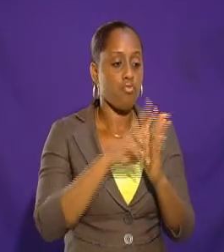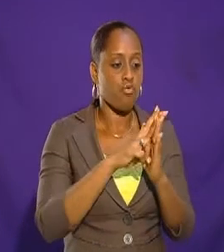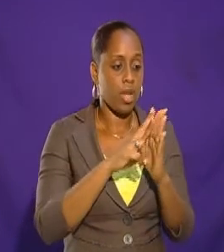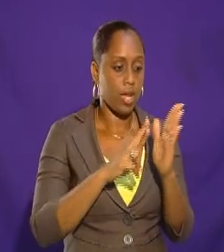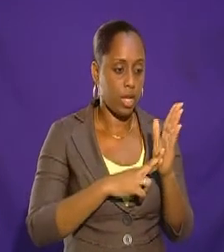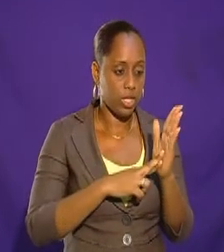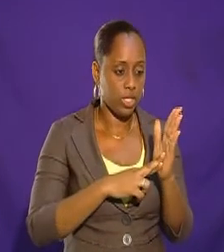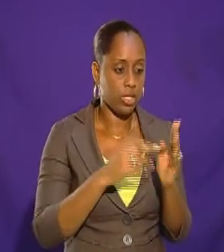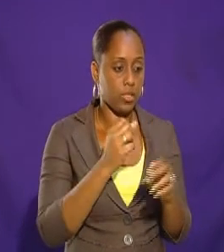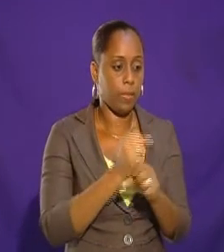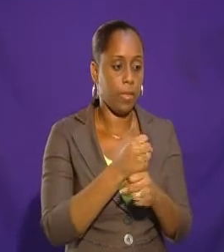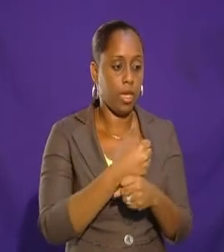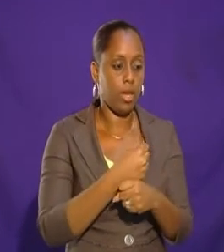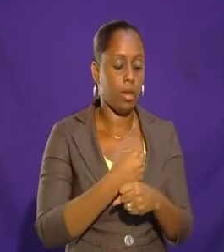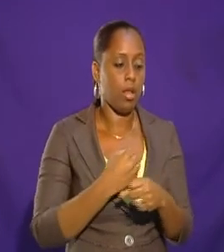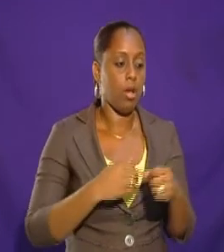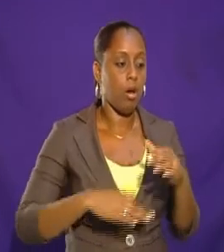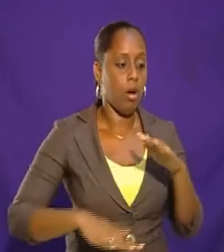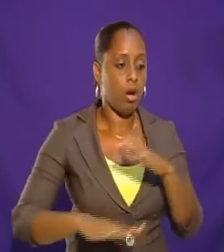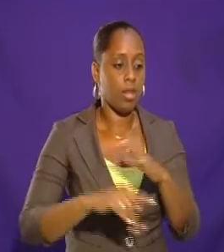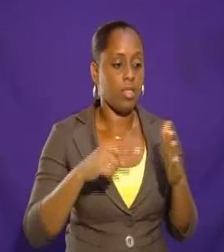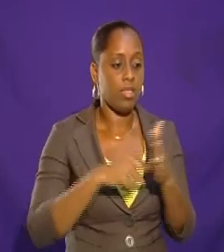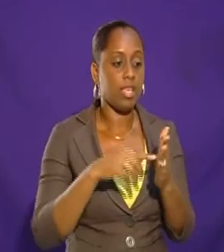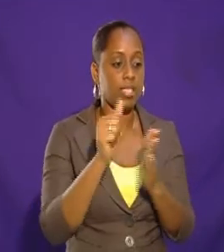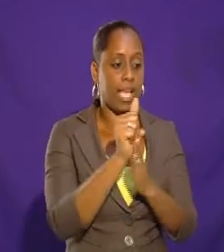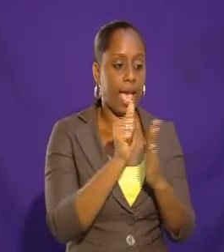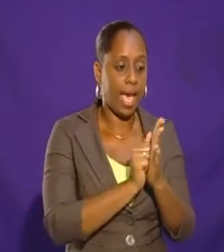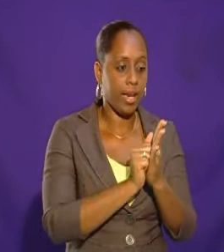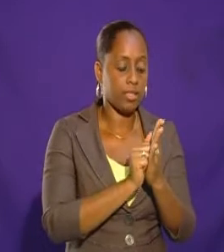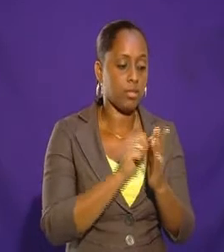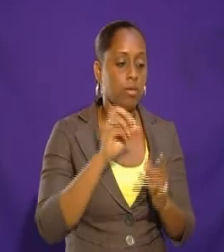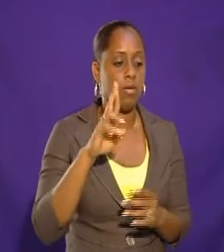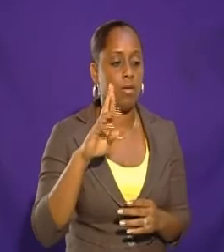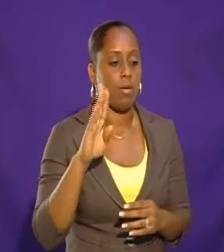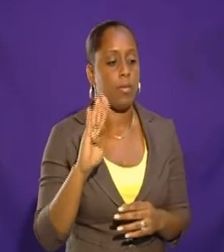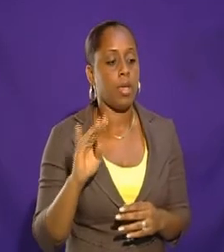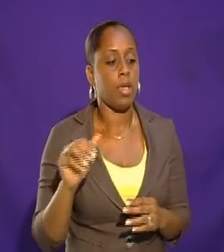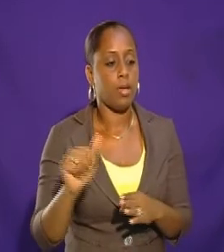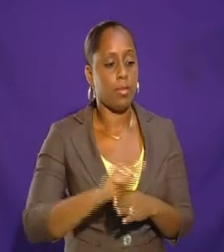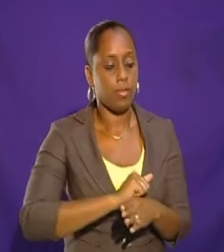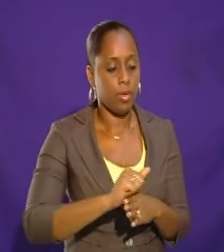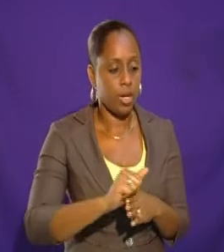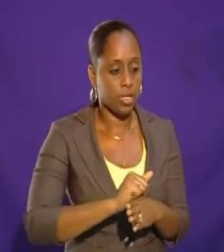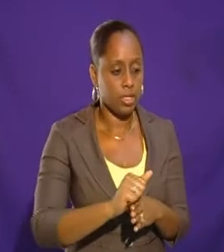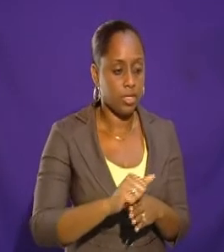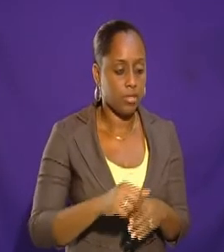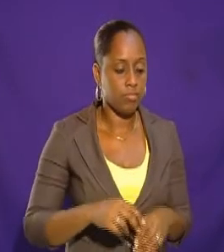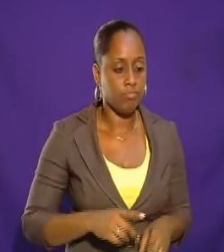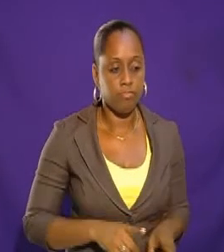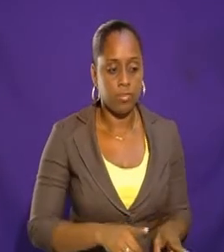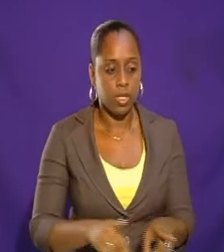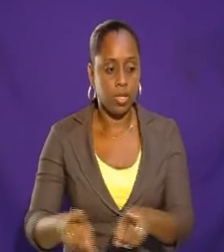land surveyor, architect or engineer, as the case may be.